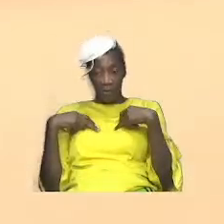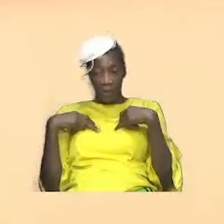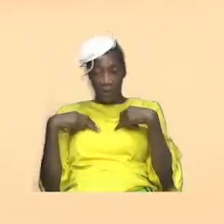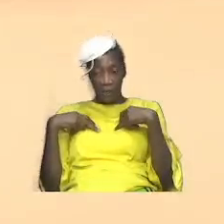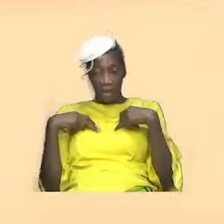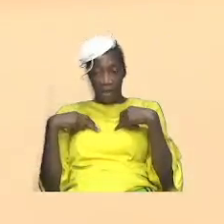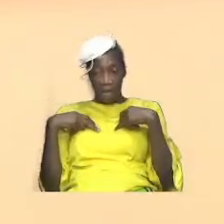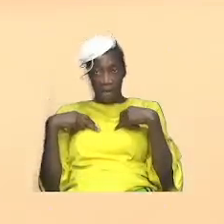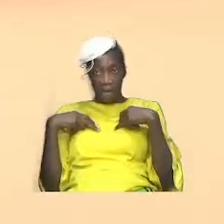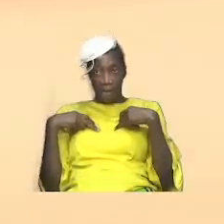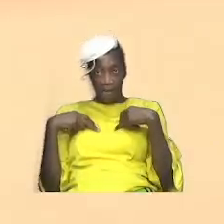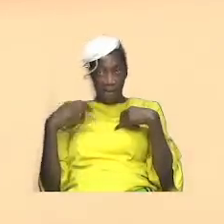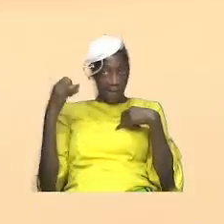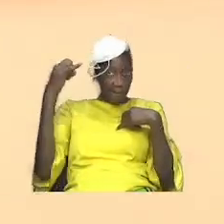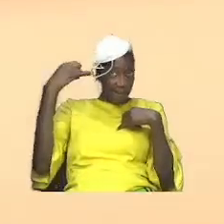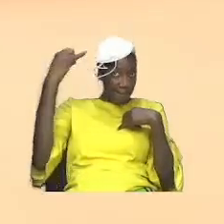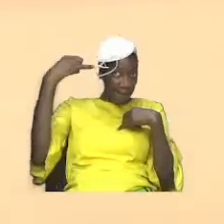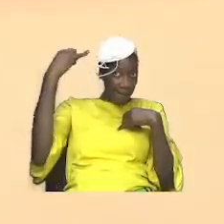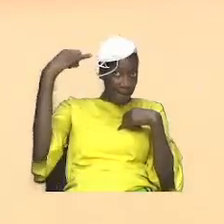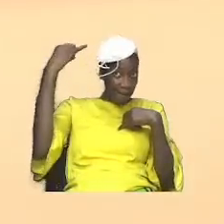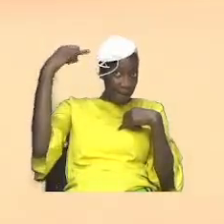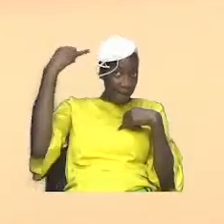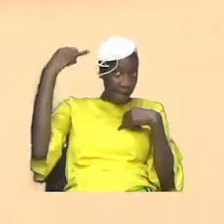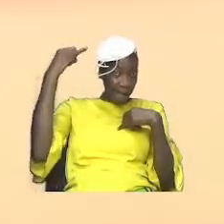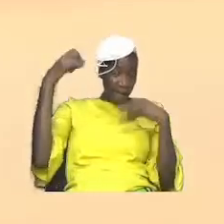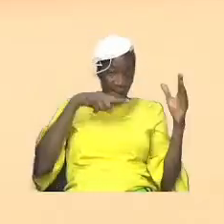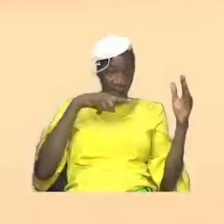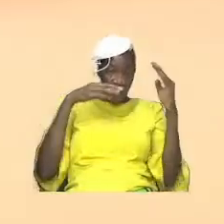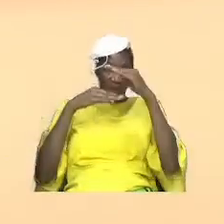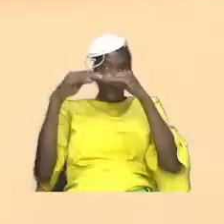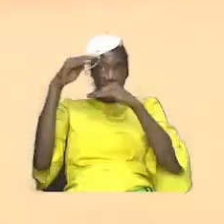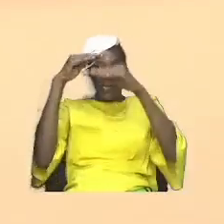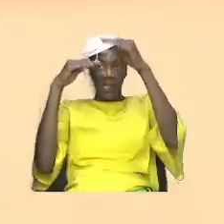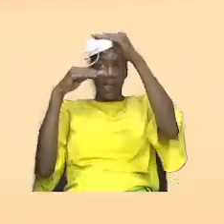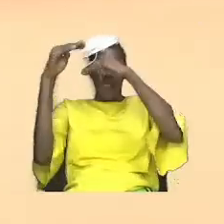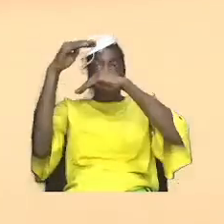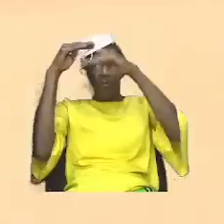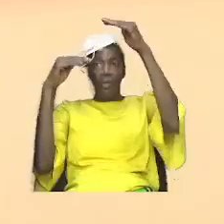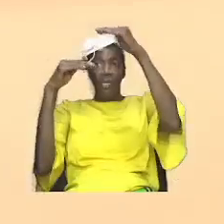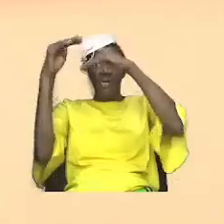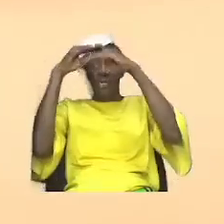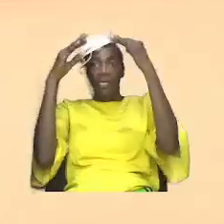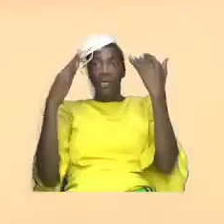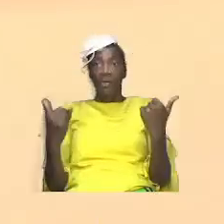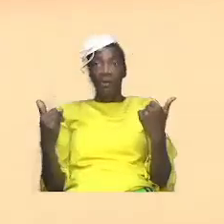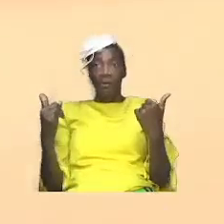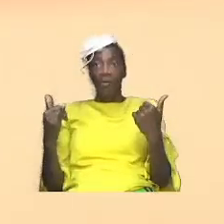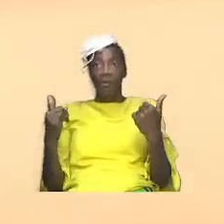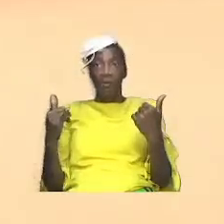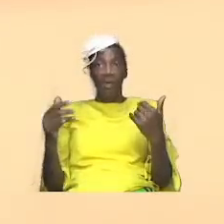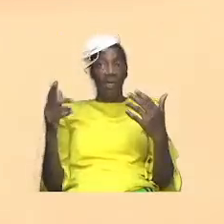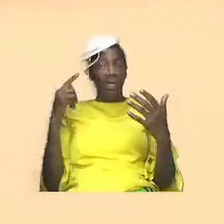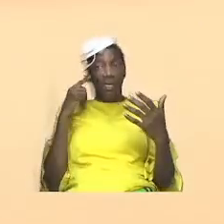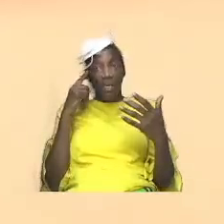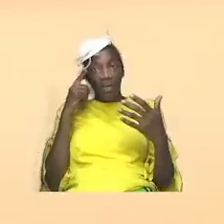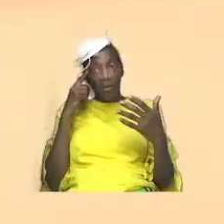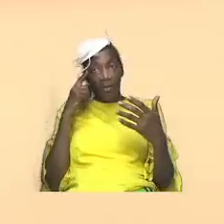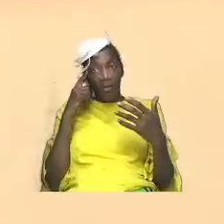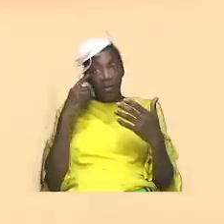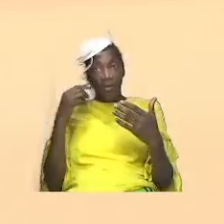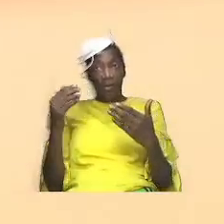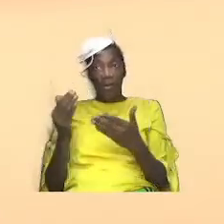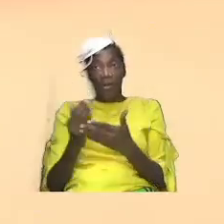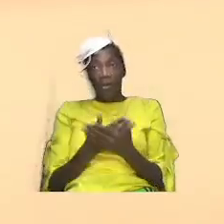you know. Imagine, I am in the construction thing. I do building every now and then. And I know that there are some people